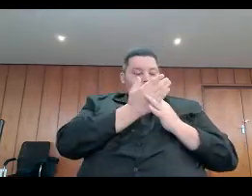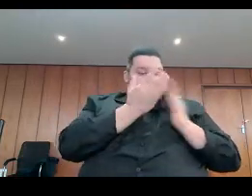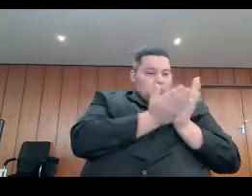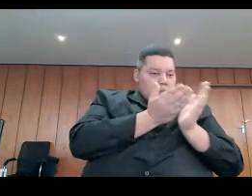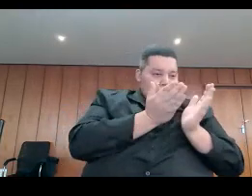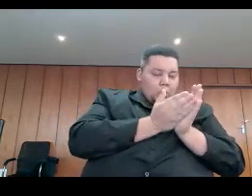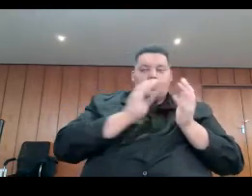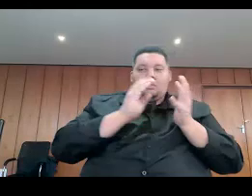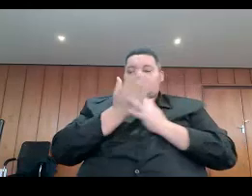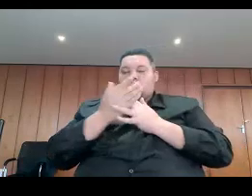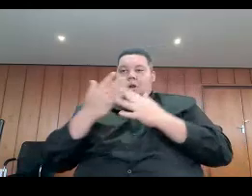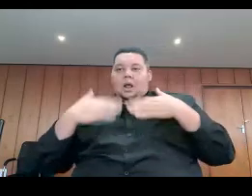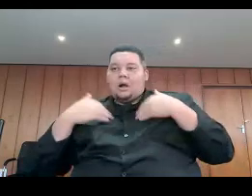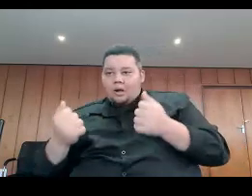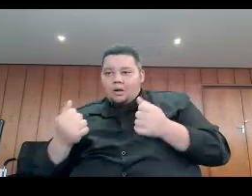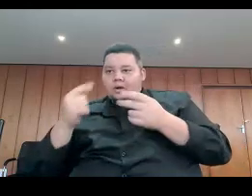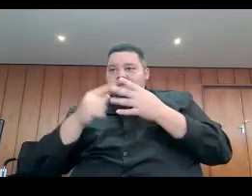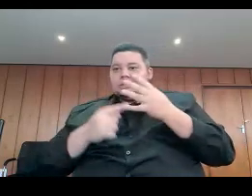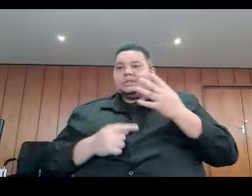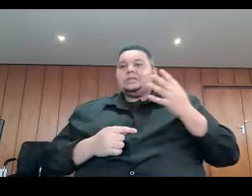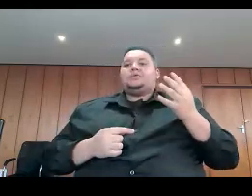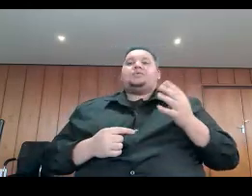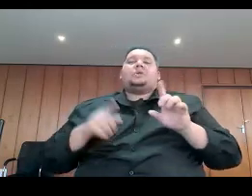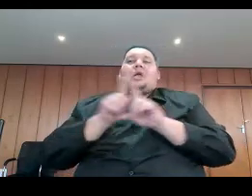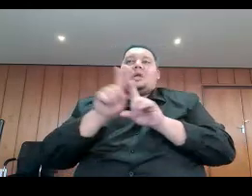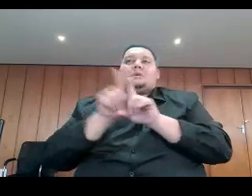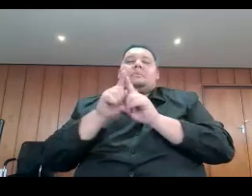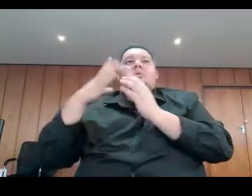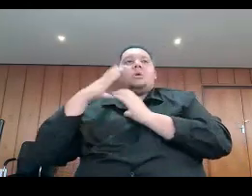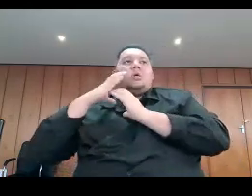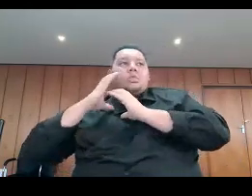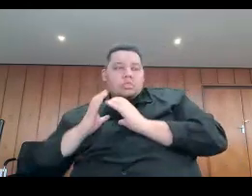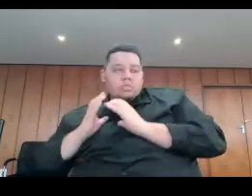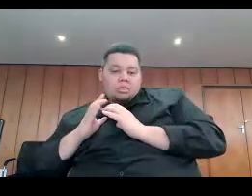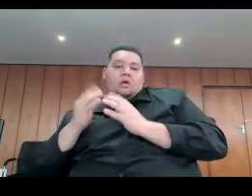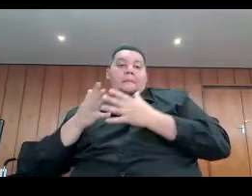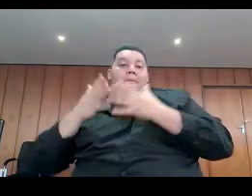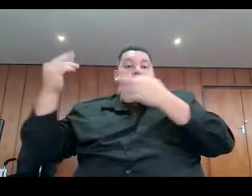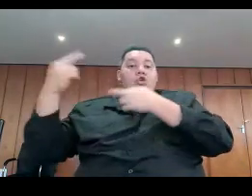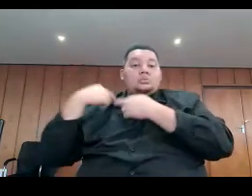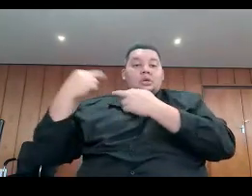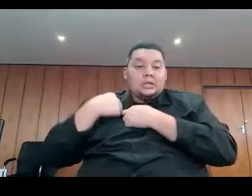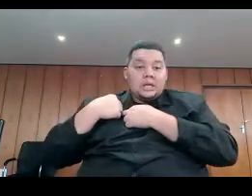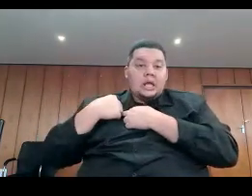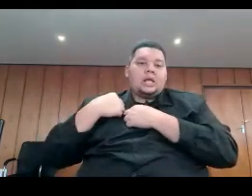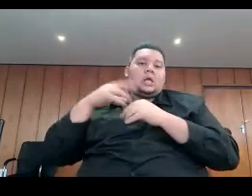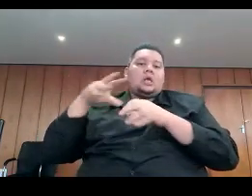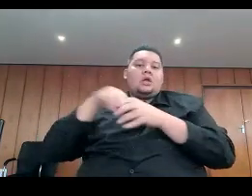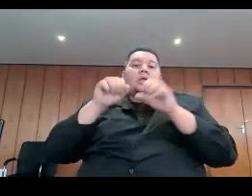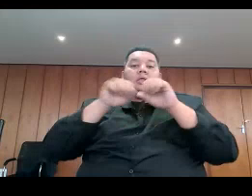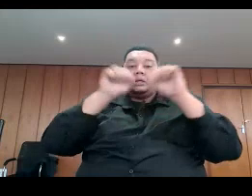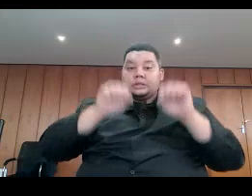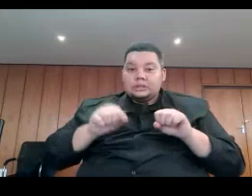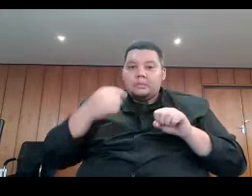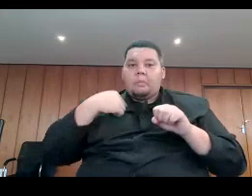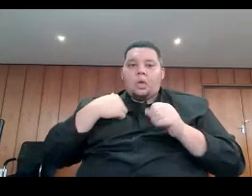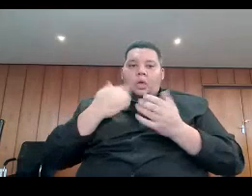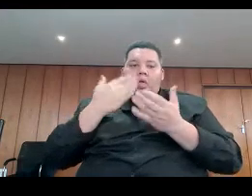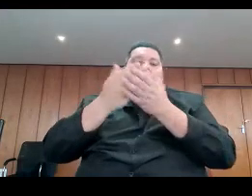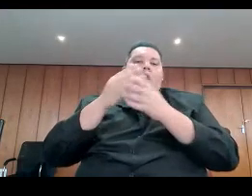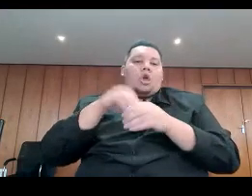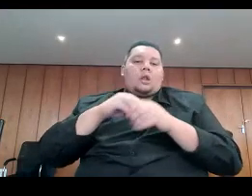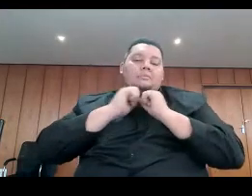between health, and the burden of a huge responsibility of the system is being placed on